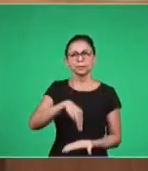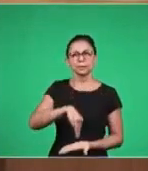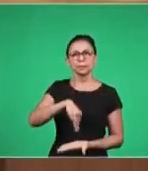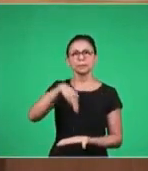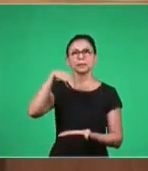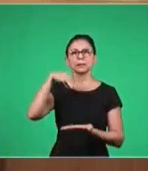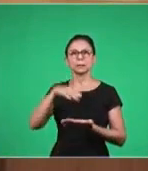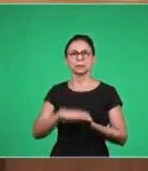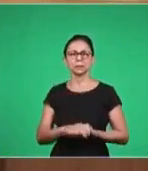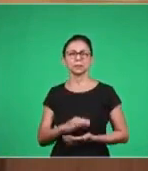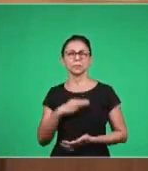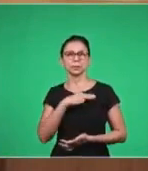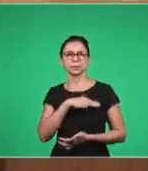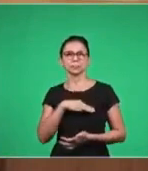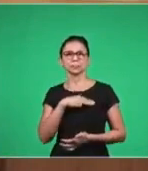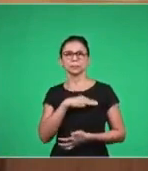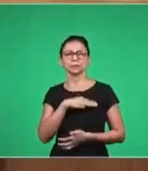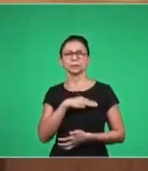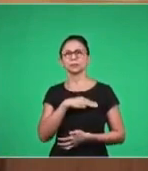Bíblico.